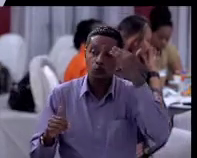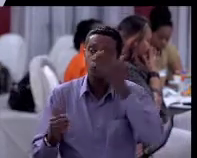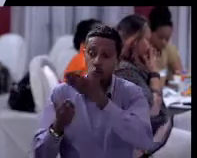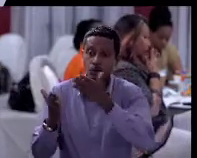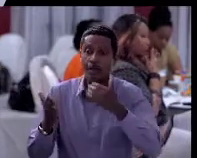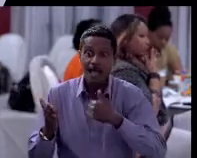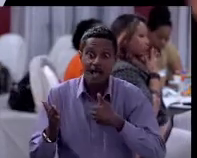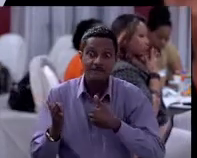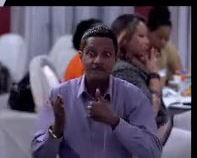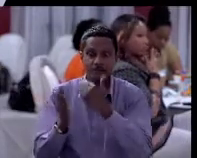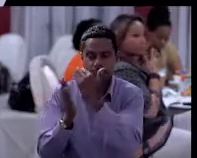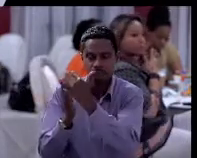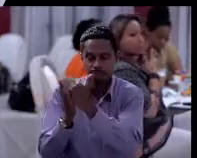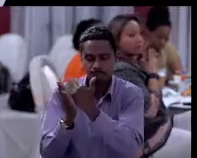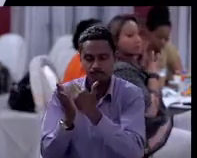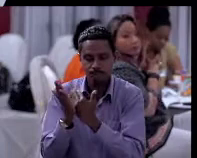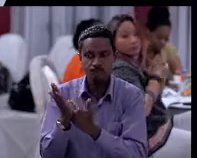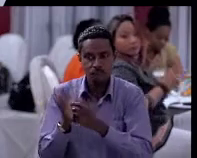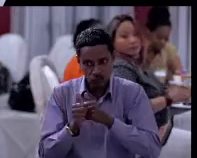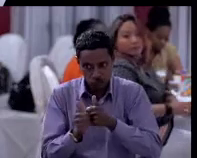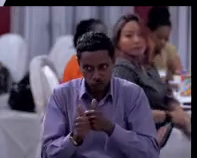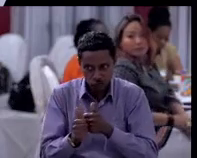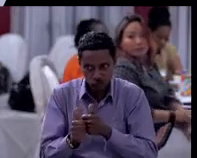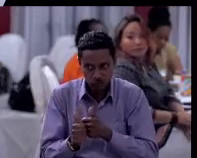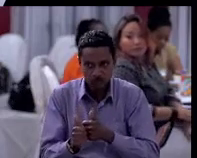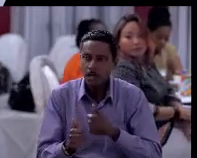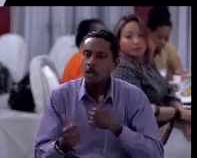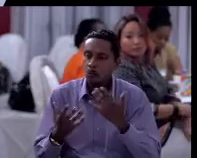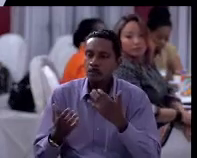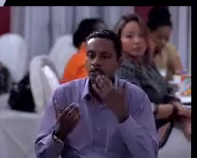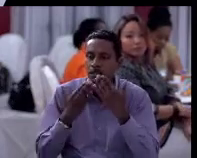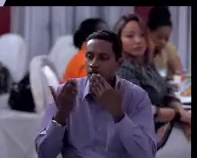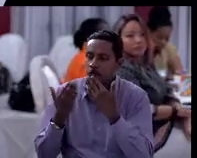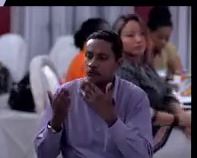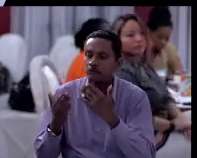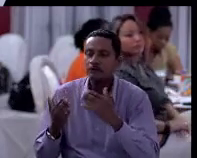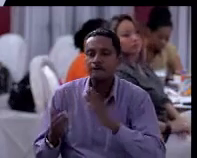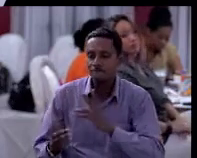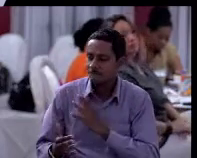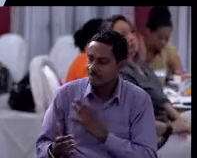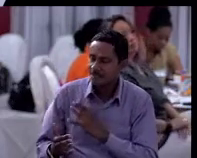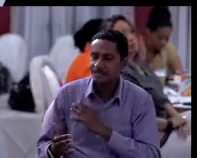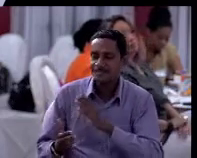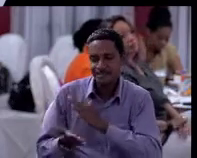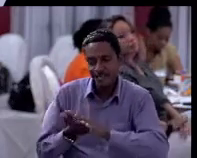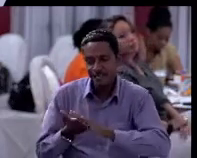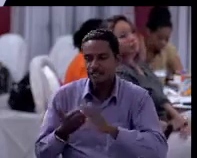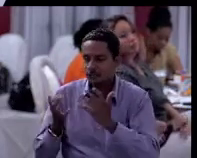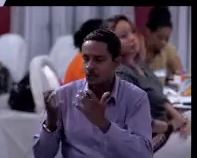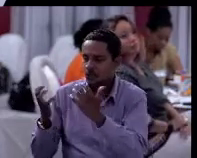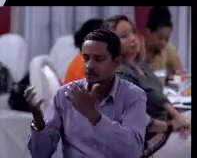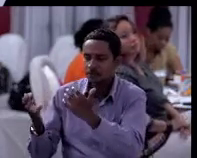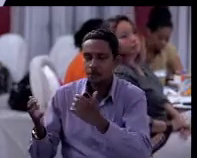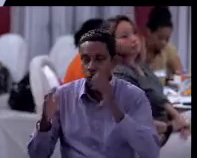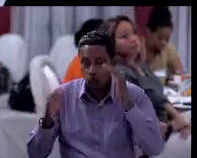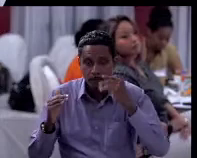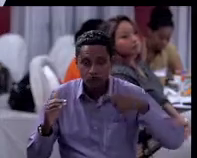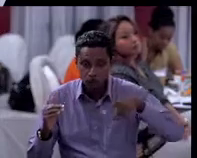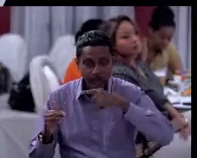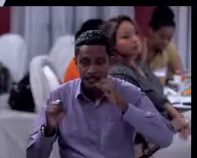have an agenda to continue with. So at this point in time, I'd like to thank you for being a